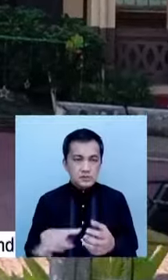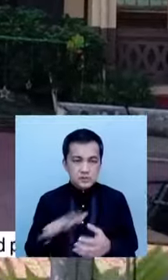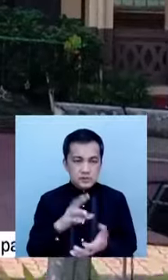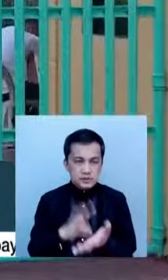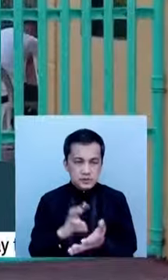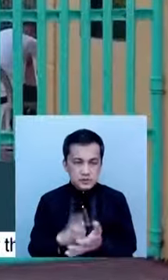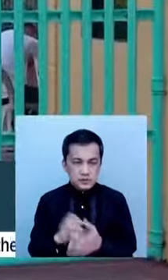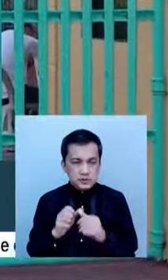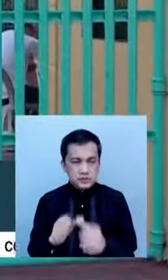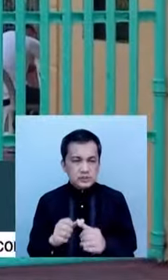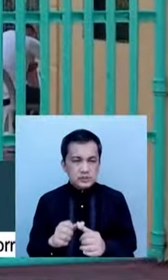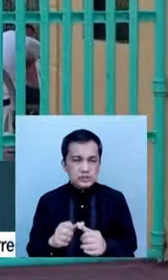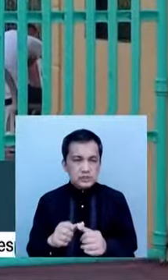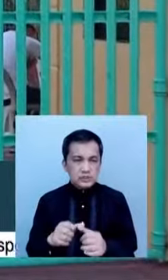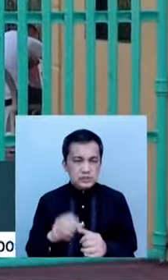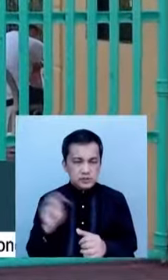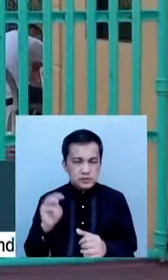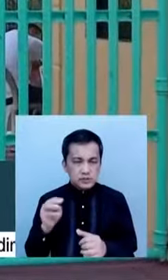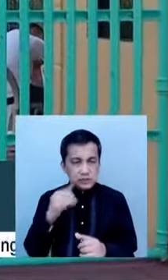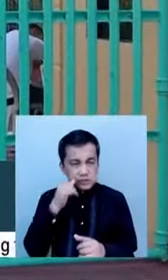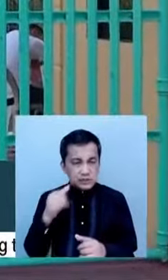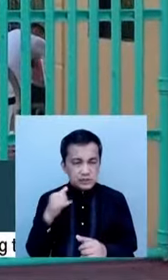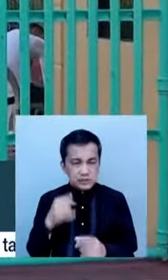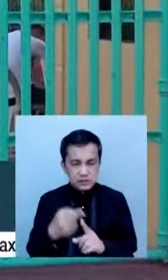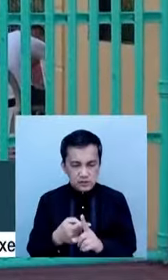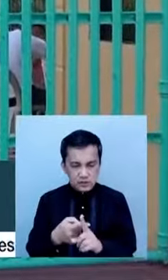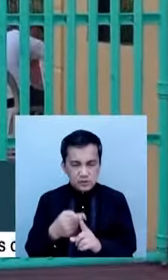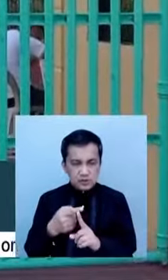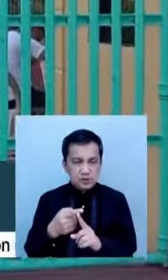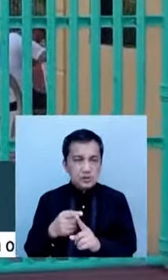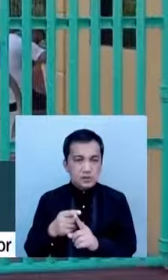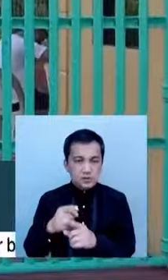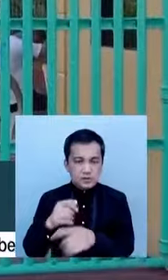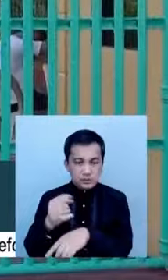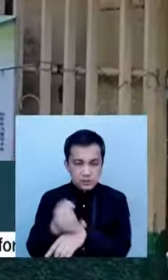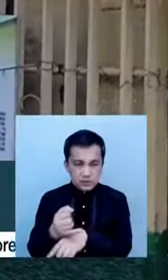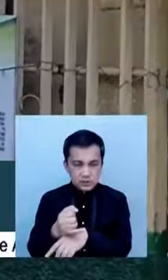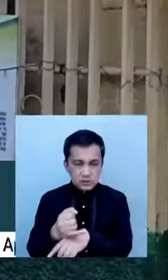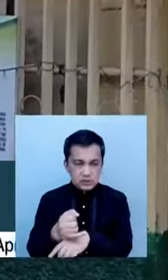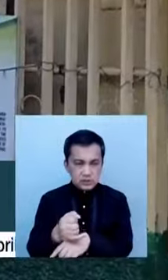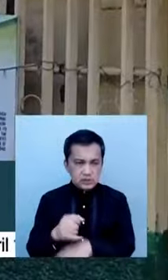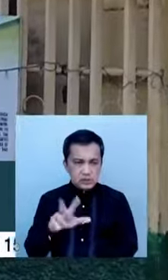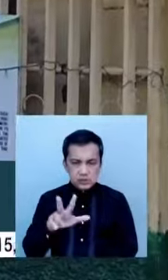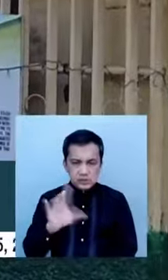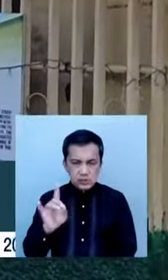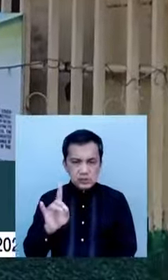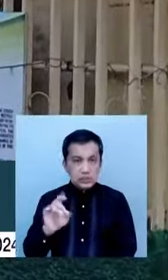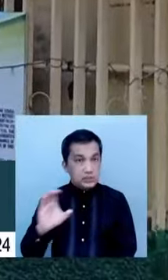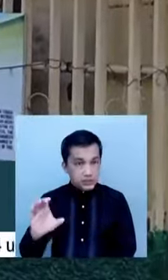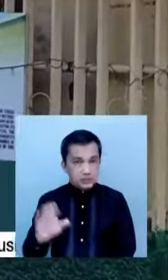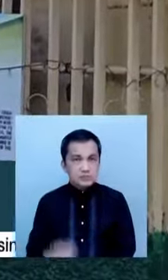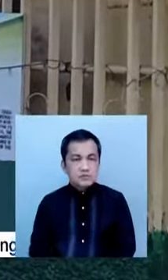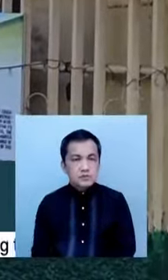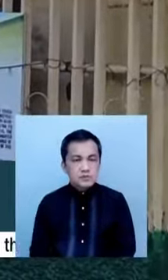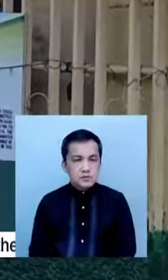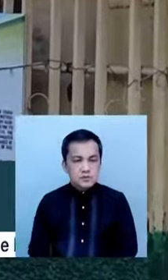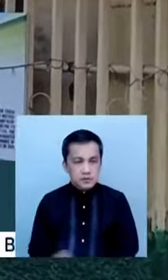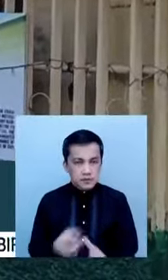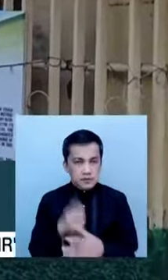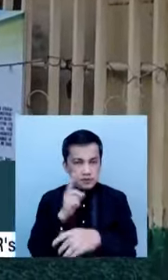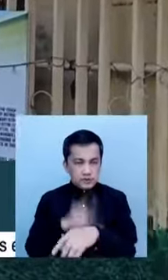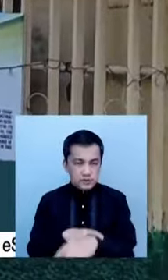Monday. Yesterday, temperatures in some parts of the archipelago exceeded 38 degrees Celsius for the first time this